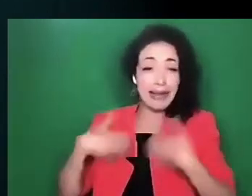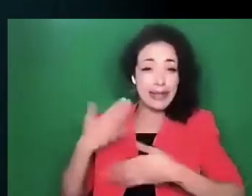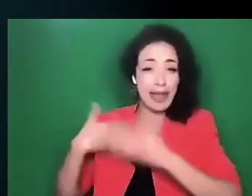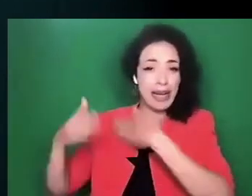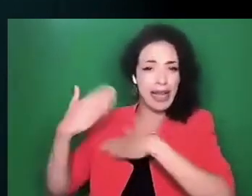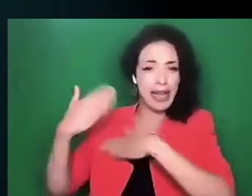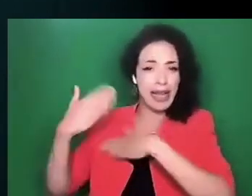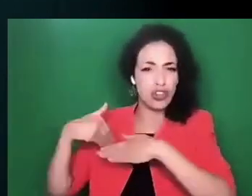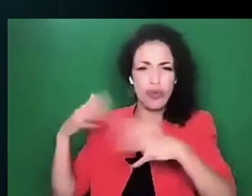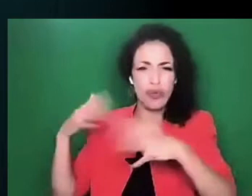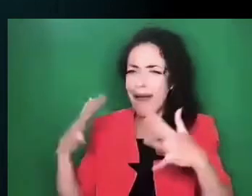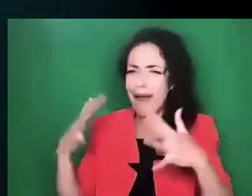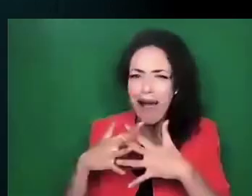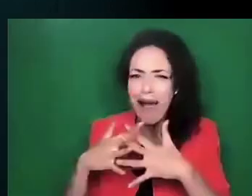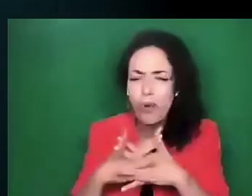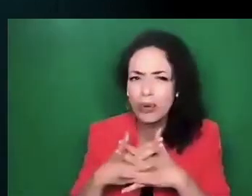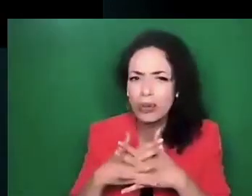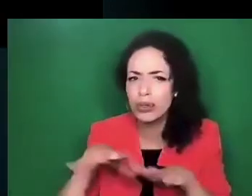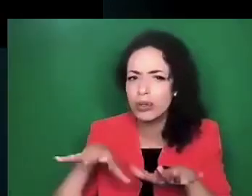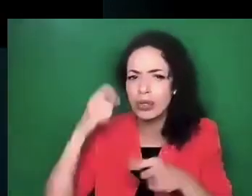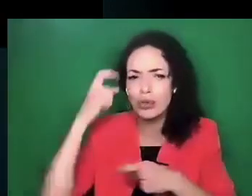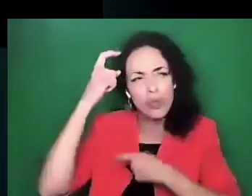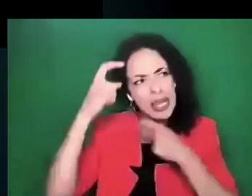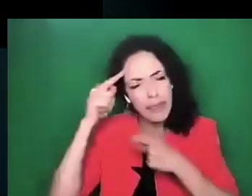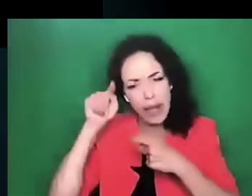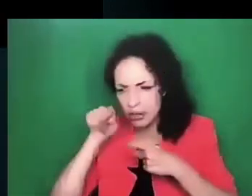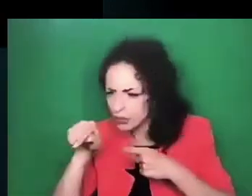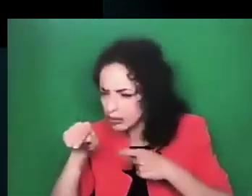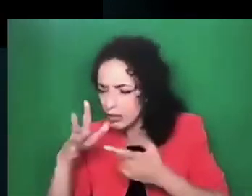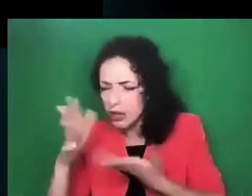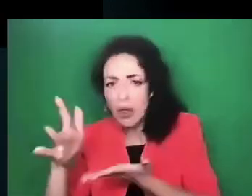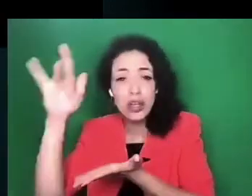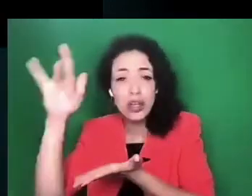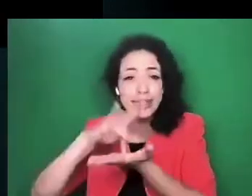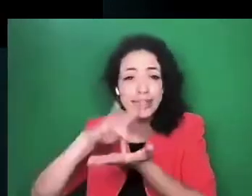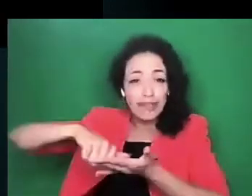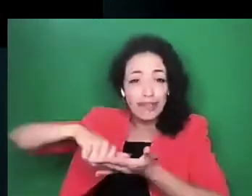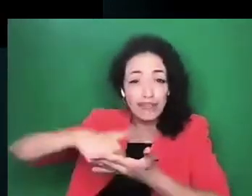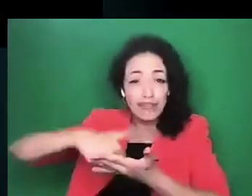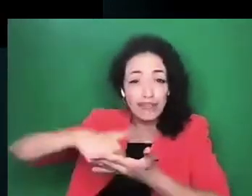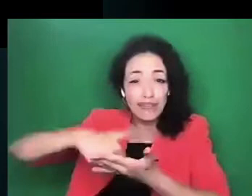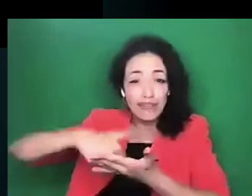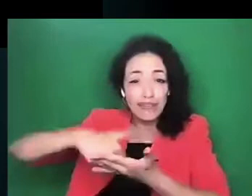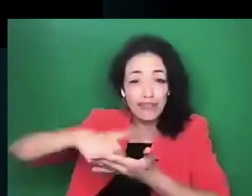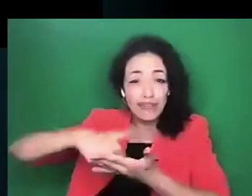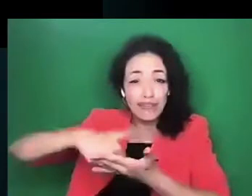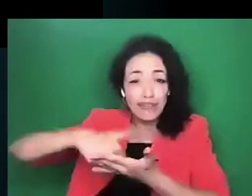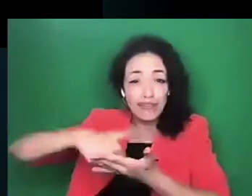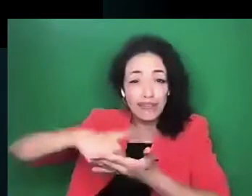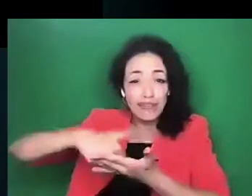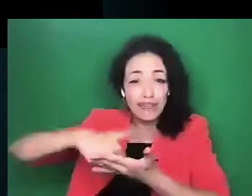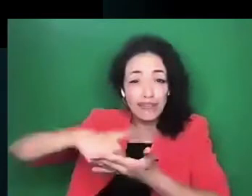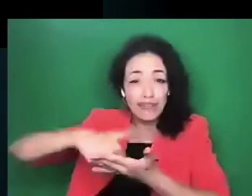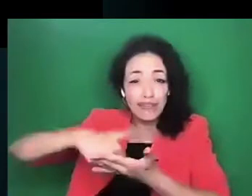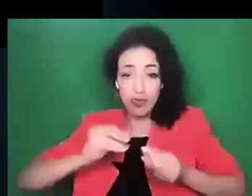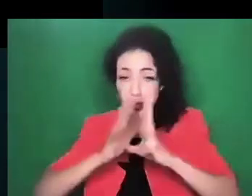thinking of the density of the urban development that happened in downtown Cairo that created a metropolis, allowing for a different kind